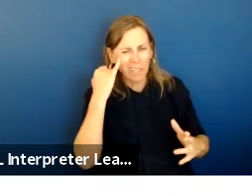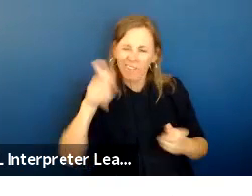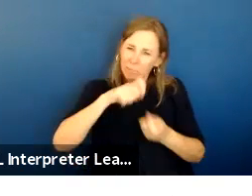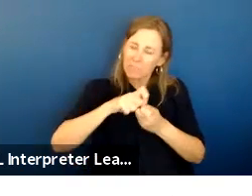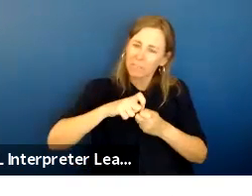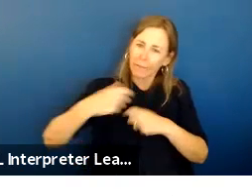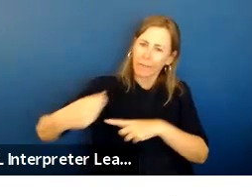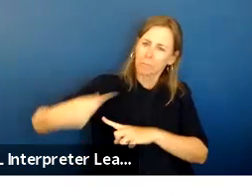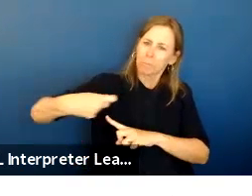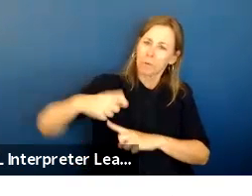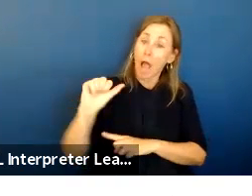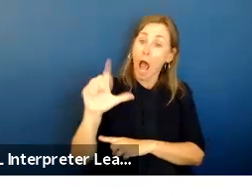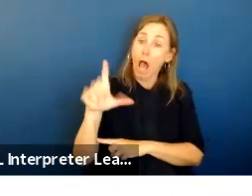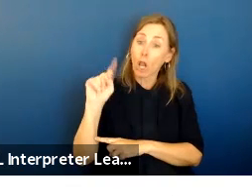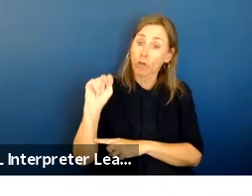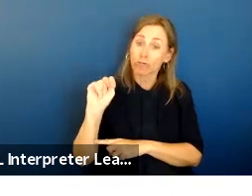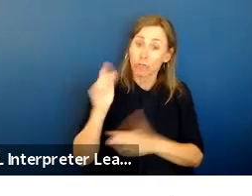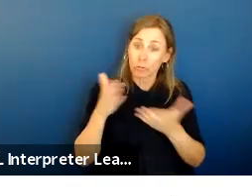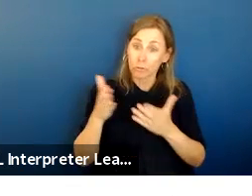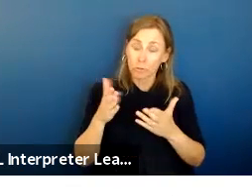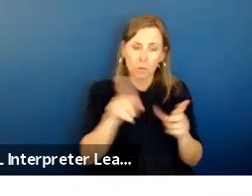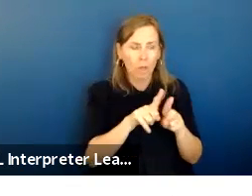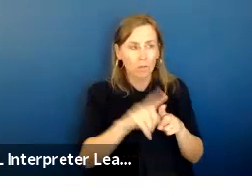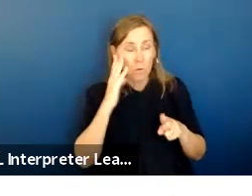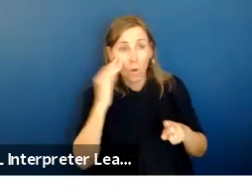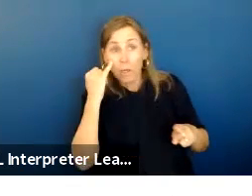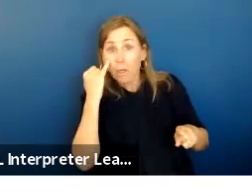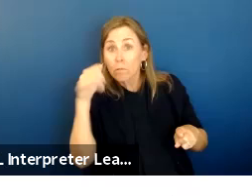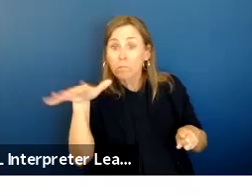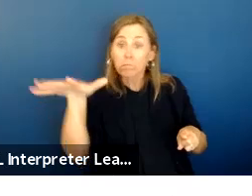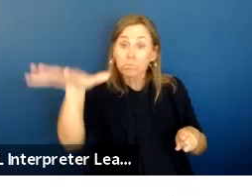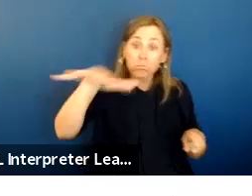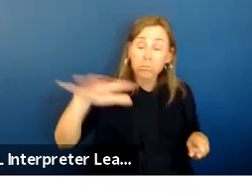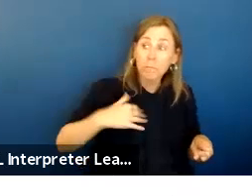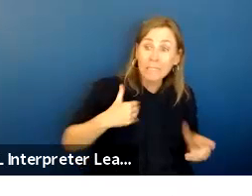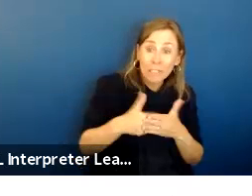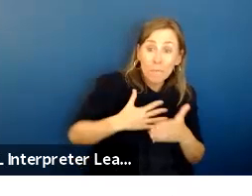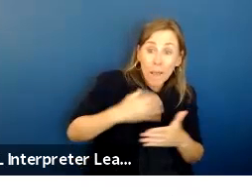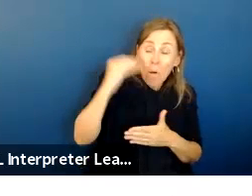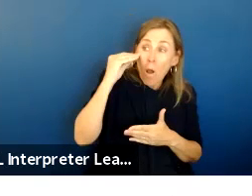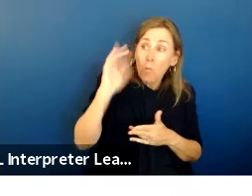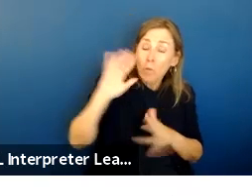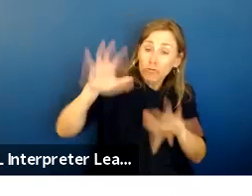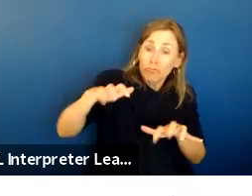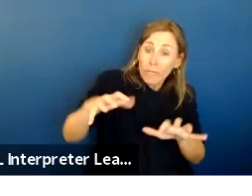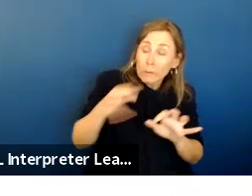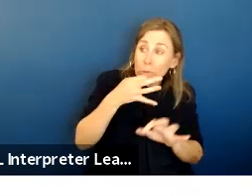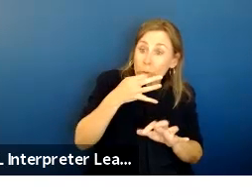area. And be alert of any precipitation that develops in your area and take any necessary